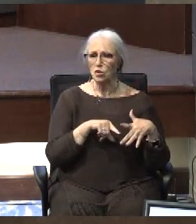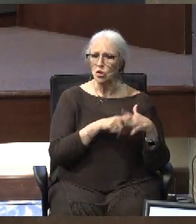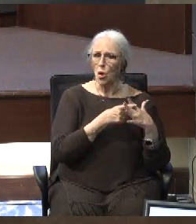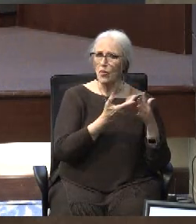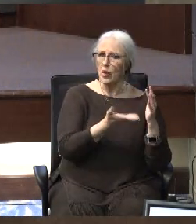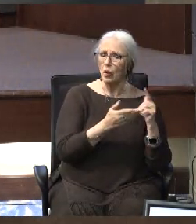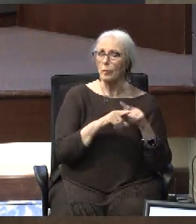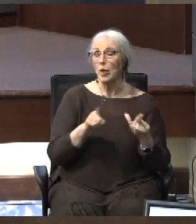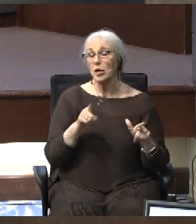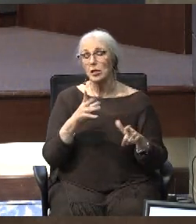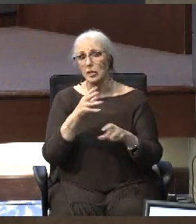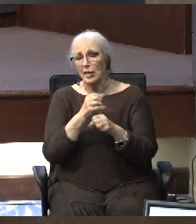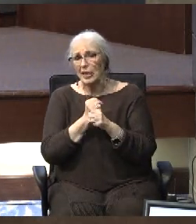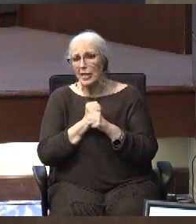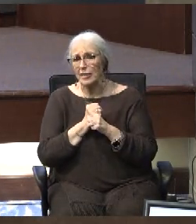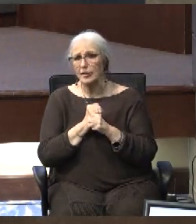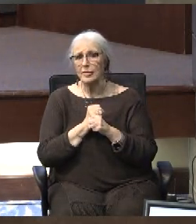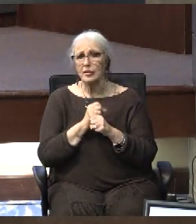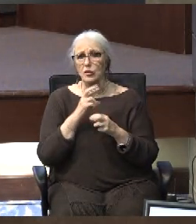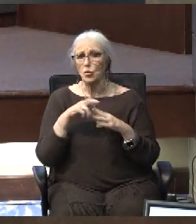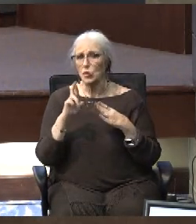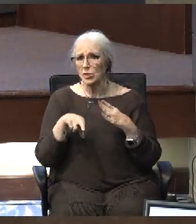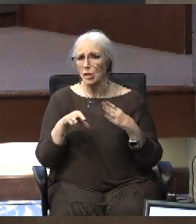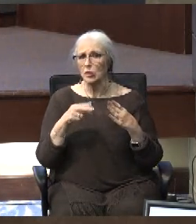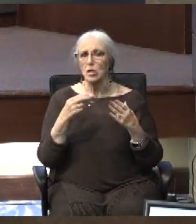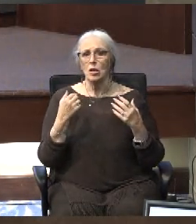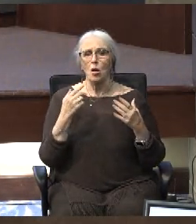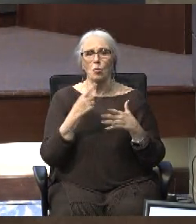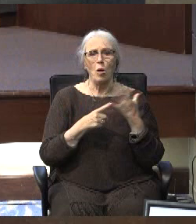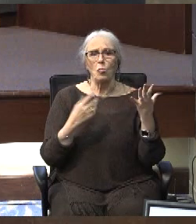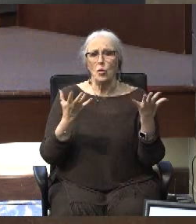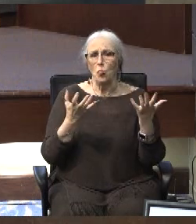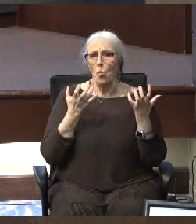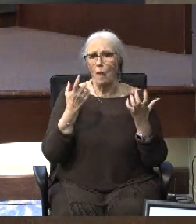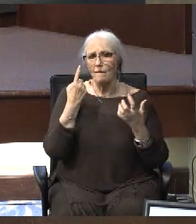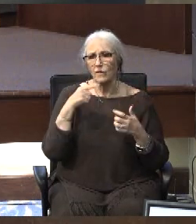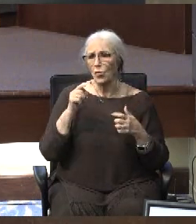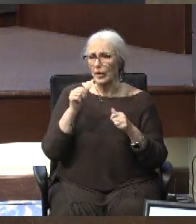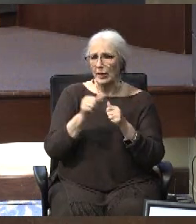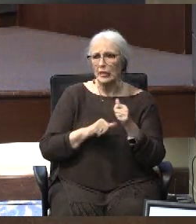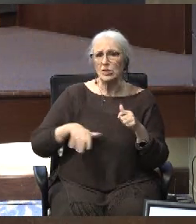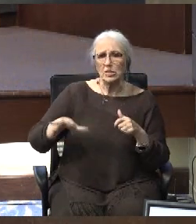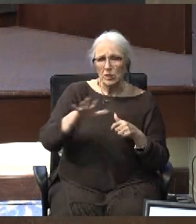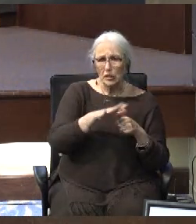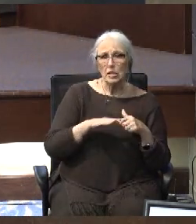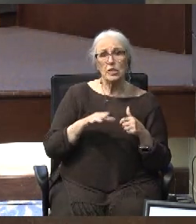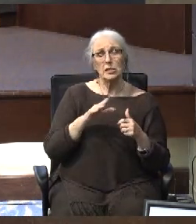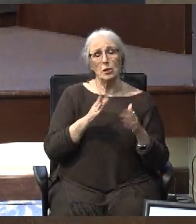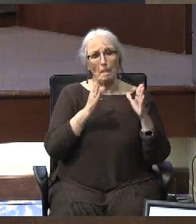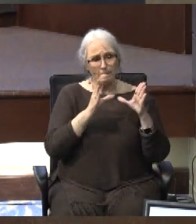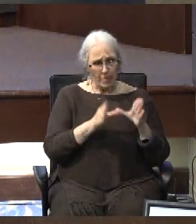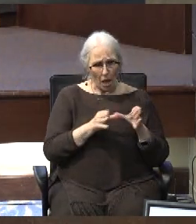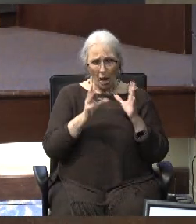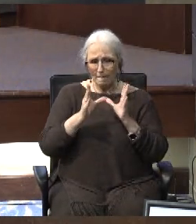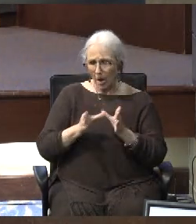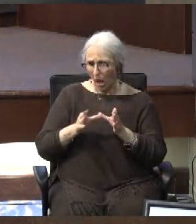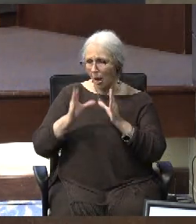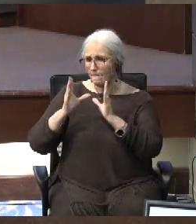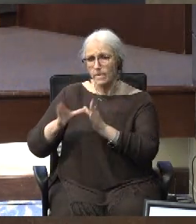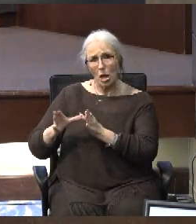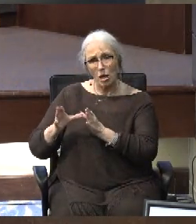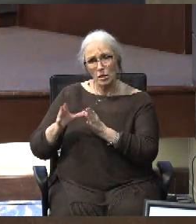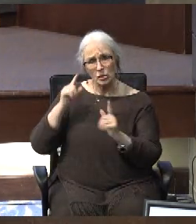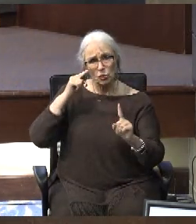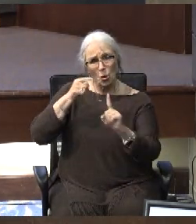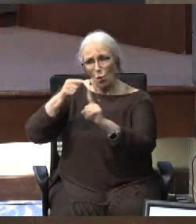to get the outcomes I think that this council wants for our neighborhood, is it going to take a block by block approach? Is it going to take some